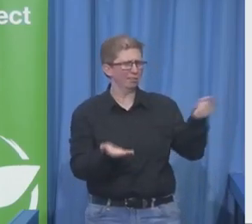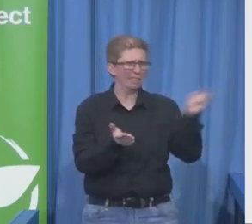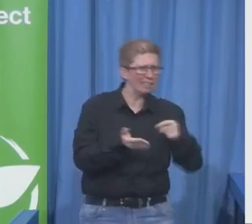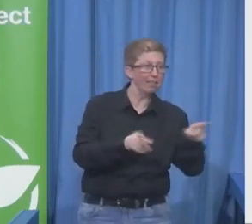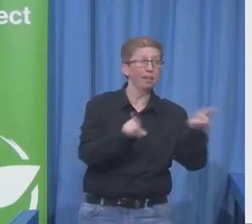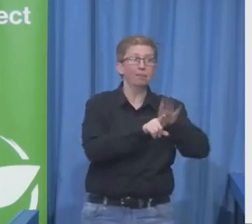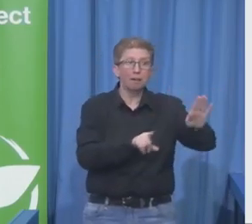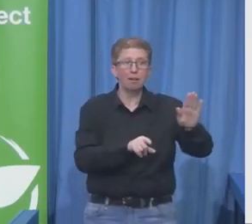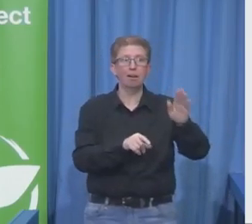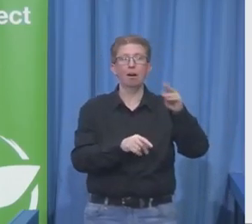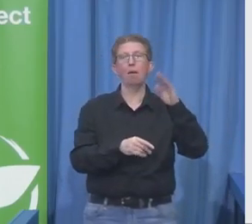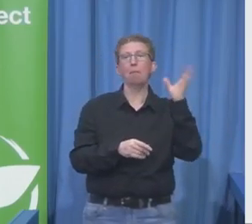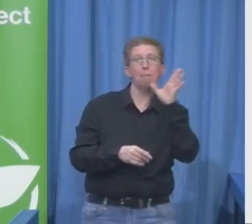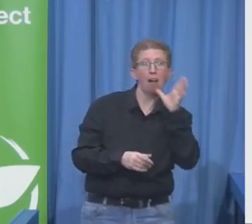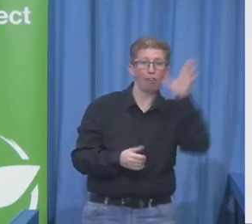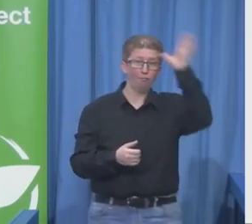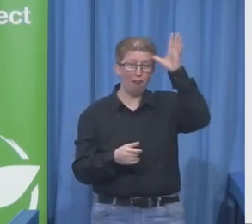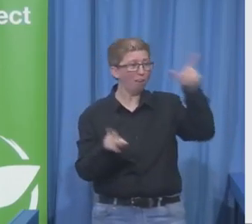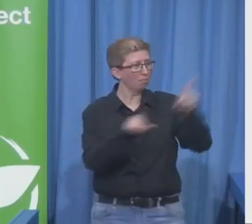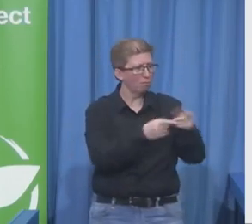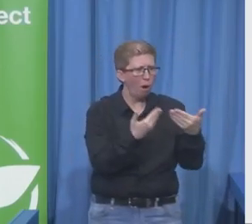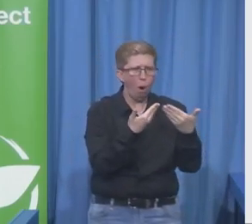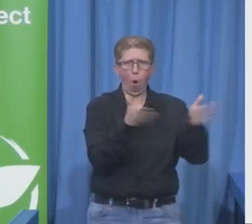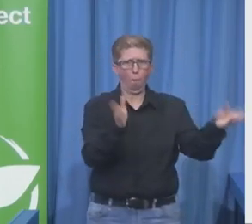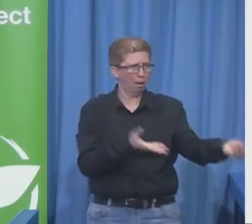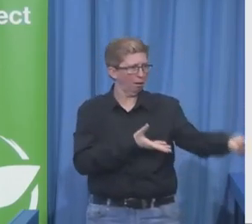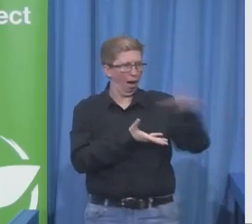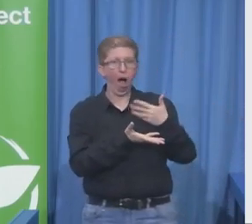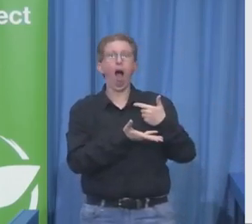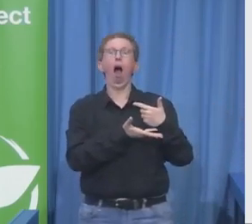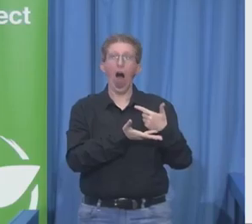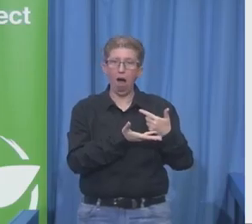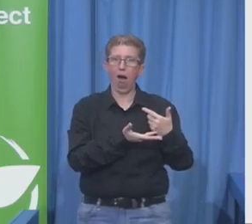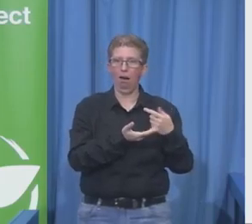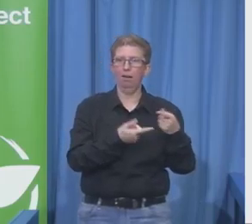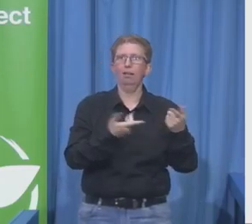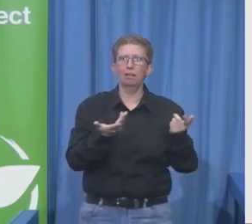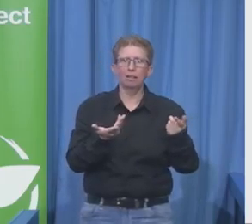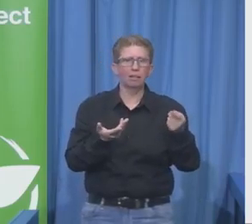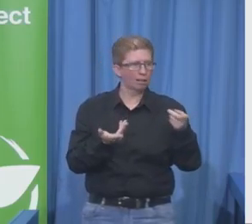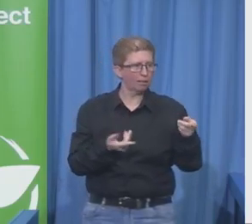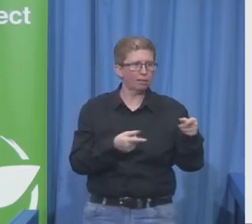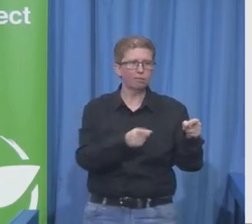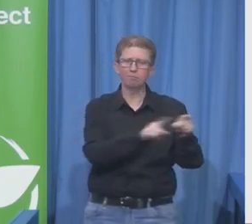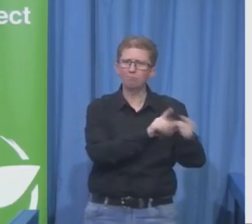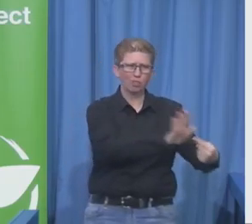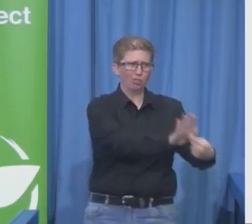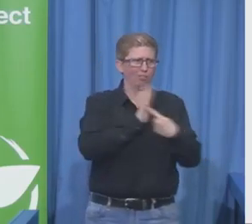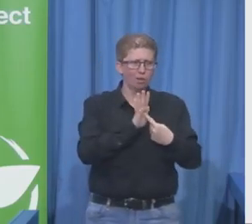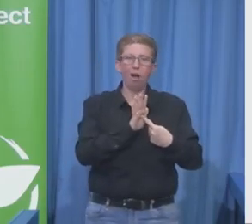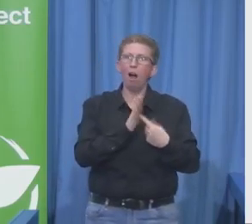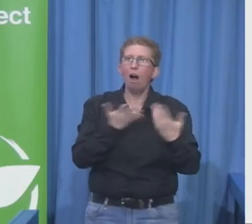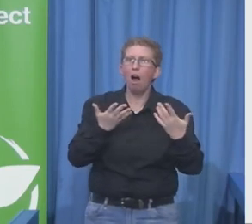Over time, and actually I think as social networks have developed, and the idea that a social network is an important thing to have at